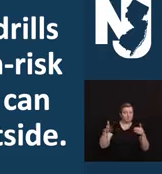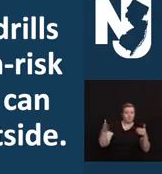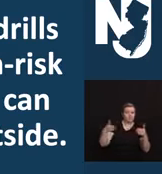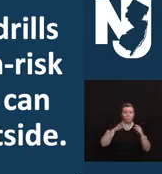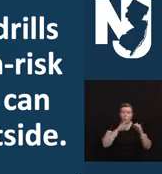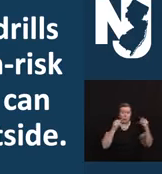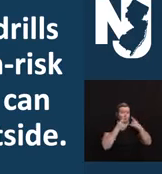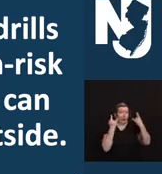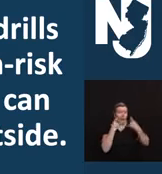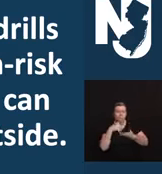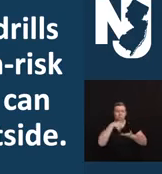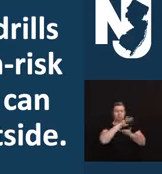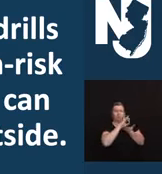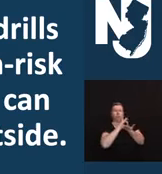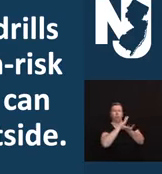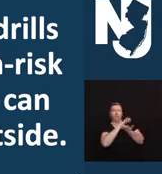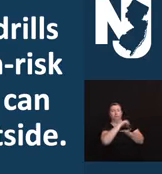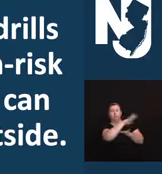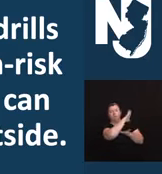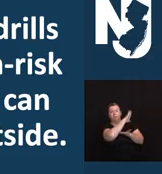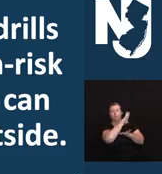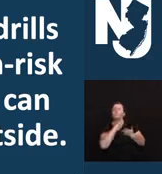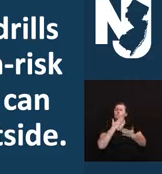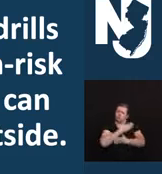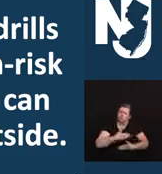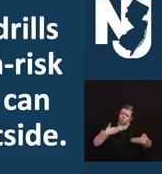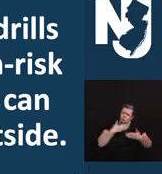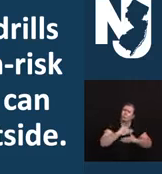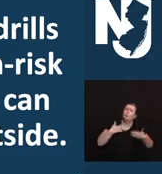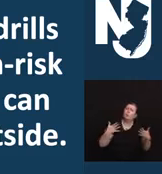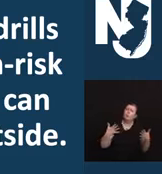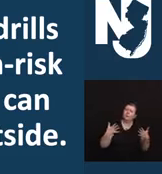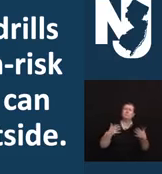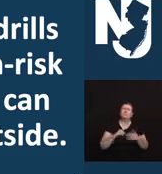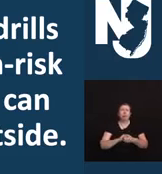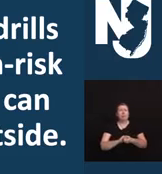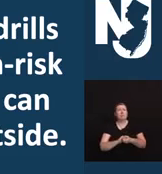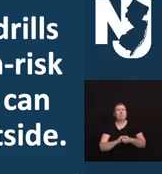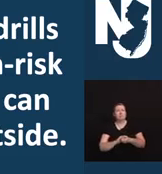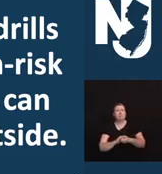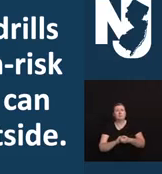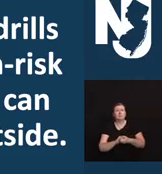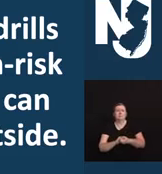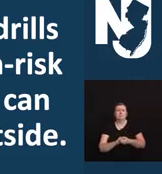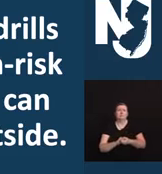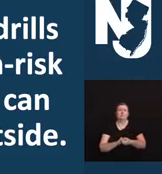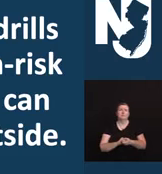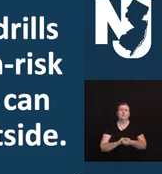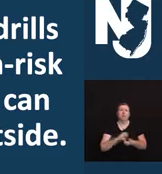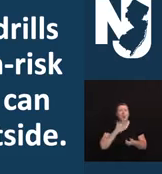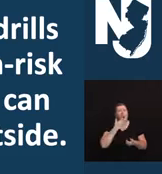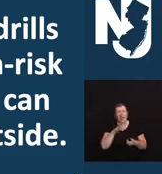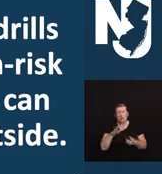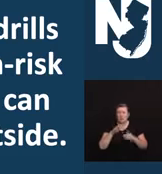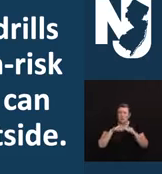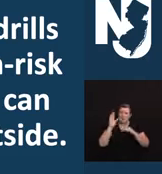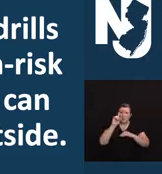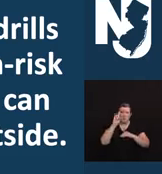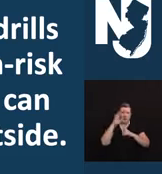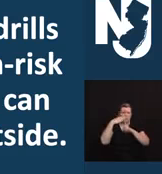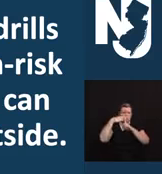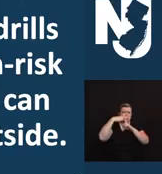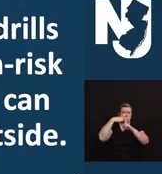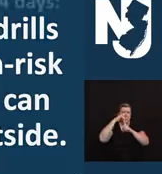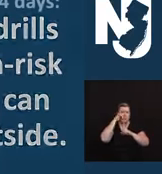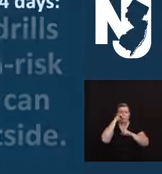was fantastic. It was, I think the heat index was triple digits, I have to say that, but it was magical. So